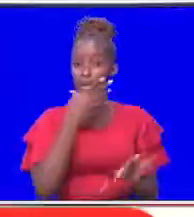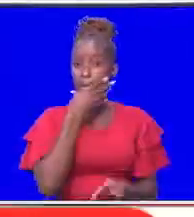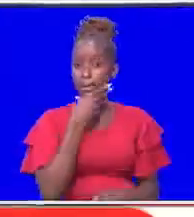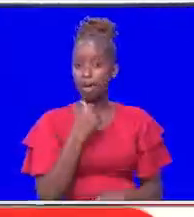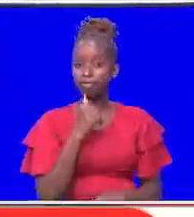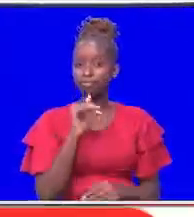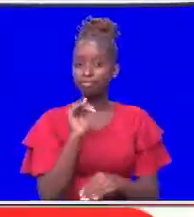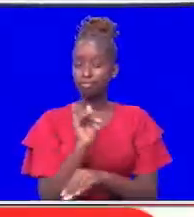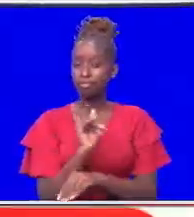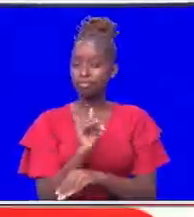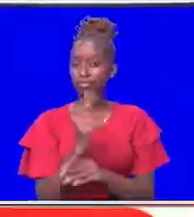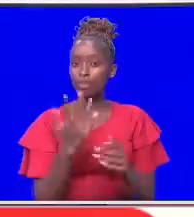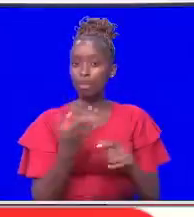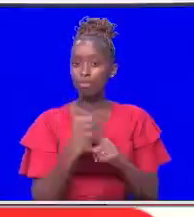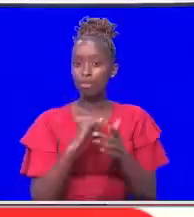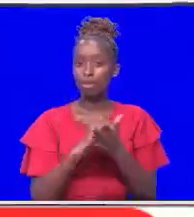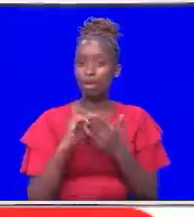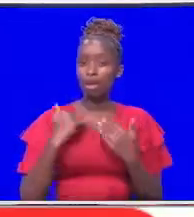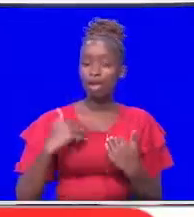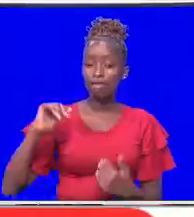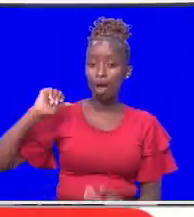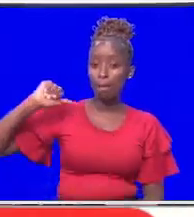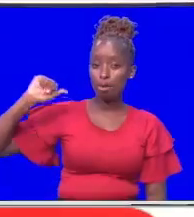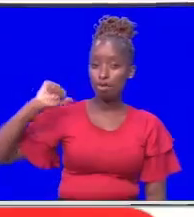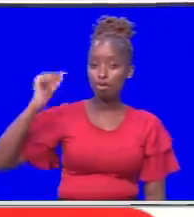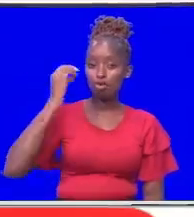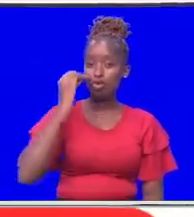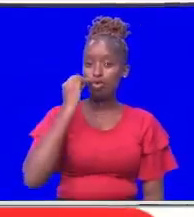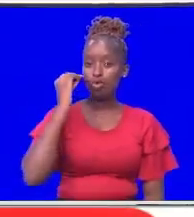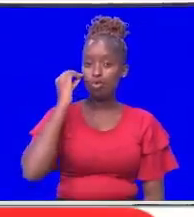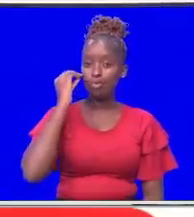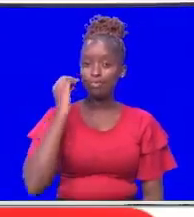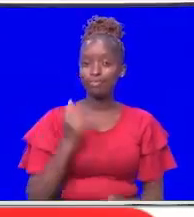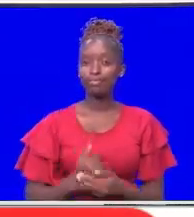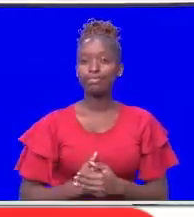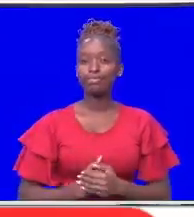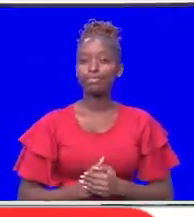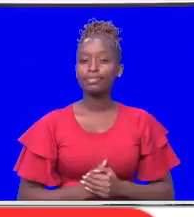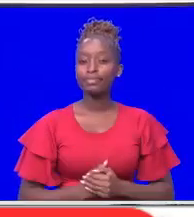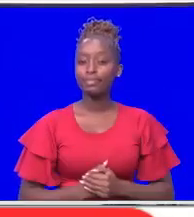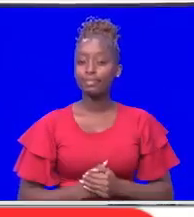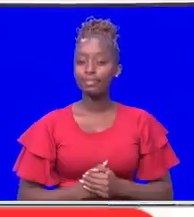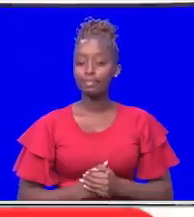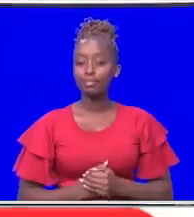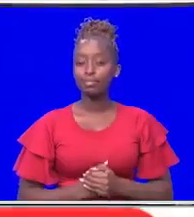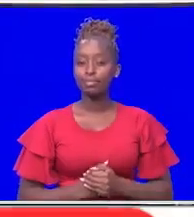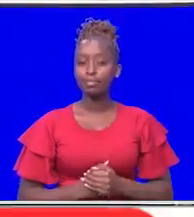threat from volatile politics at home. Apul Kamau, TV 47.